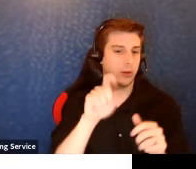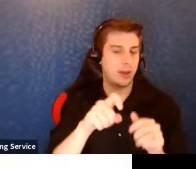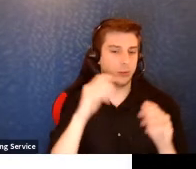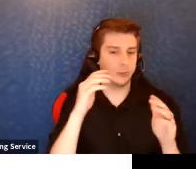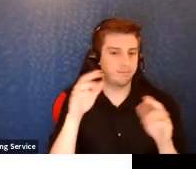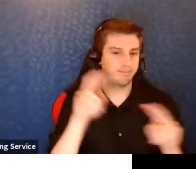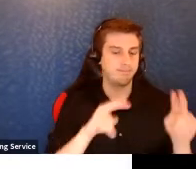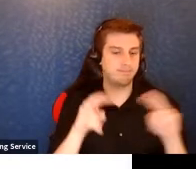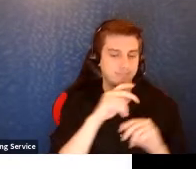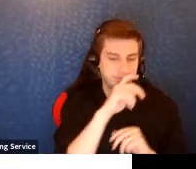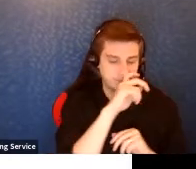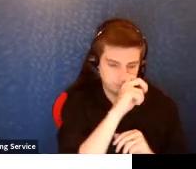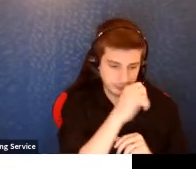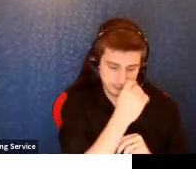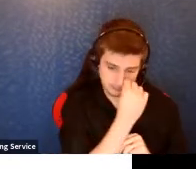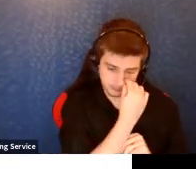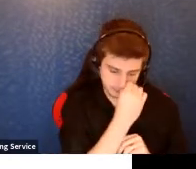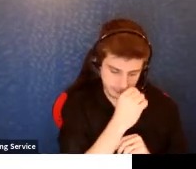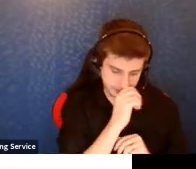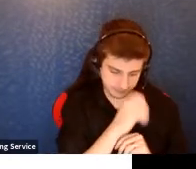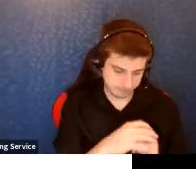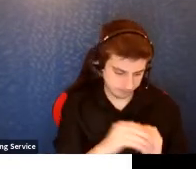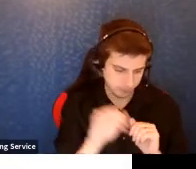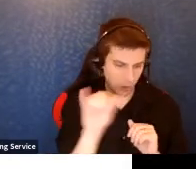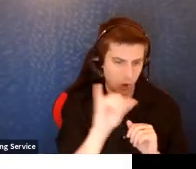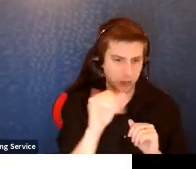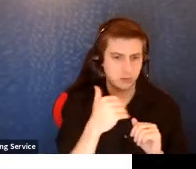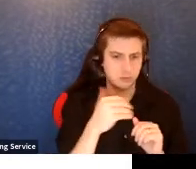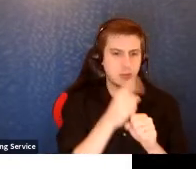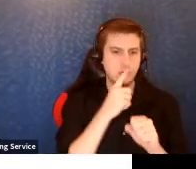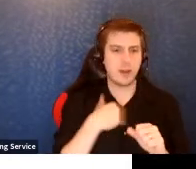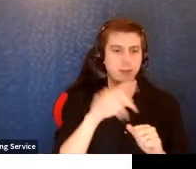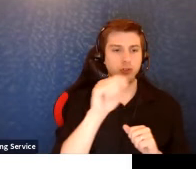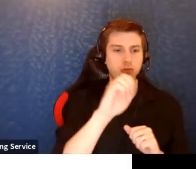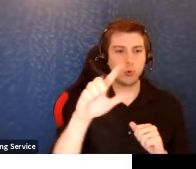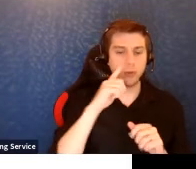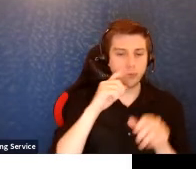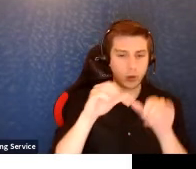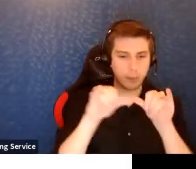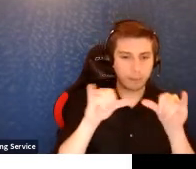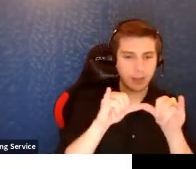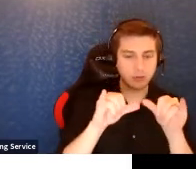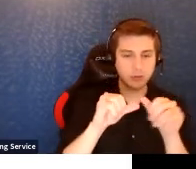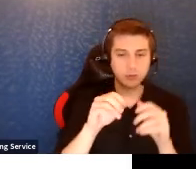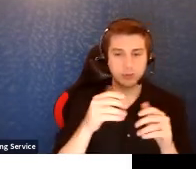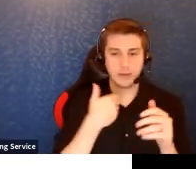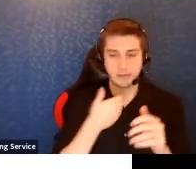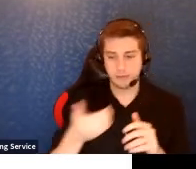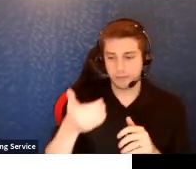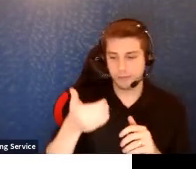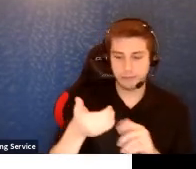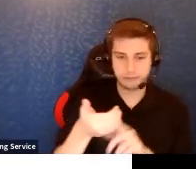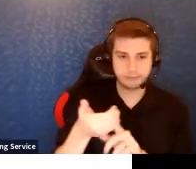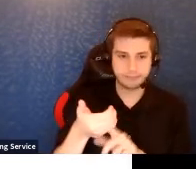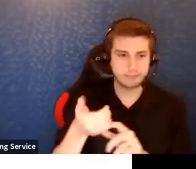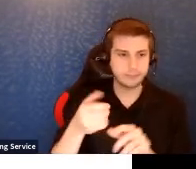Always bring out some sort of tool to measure the weather in the field. Bring a handheld wind meter. It's also a good tool to bring out to